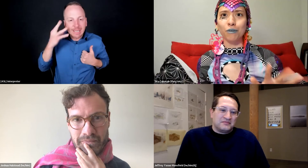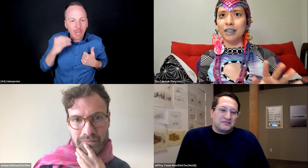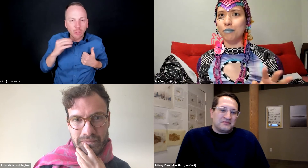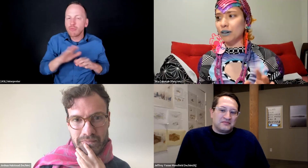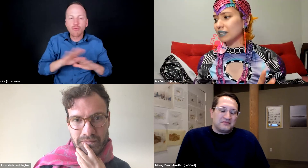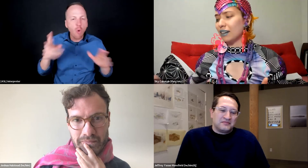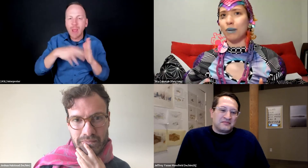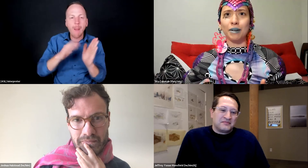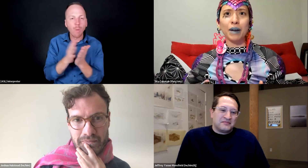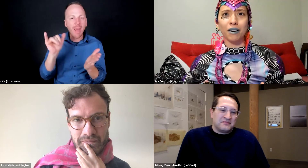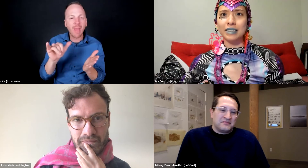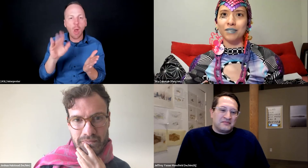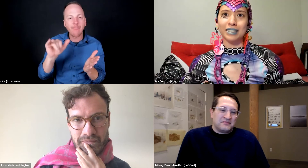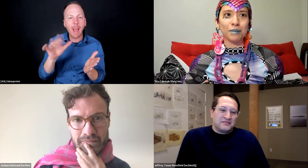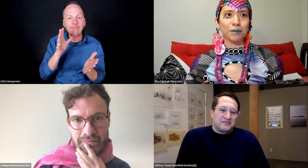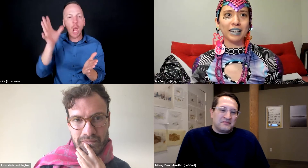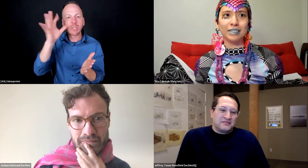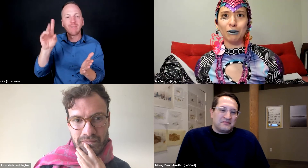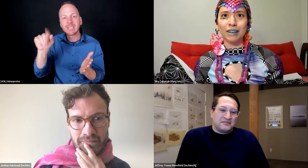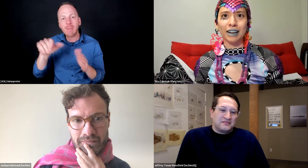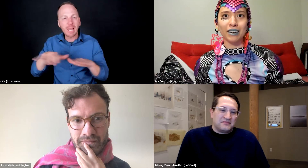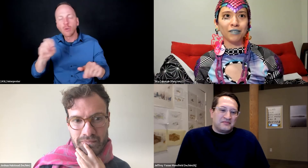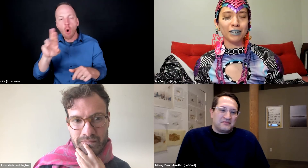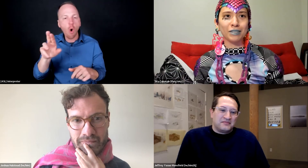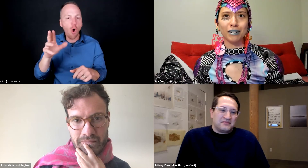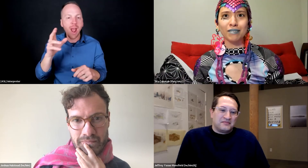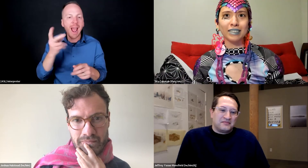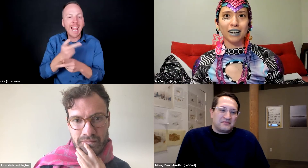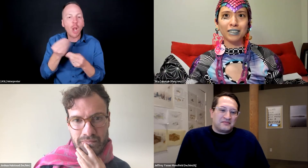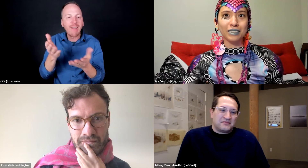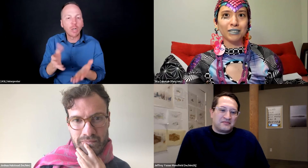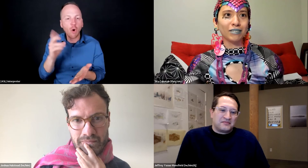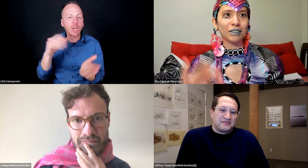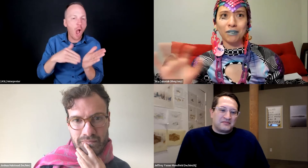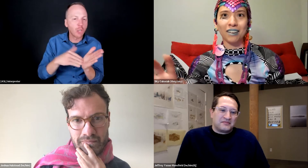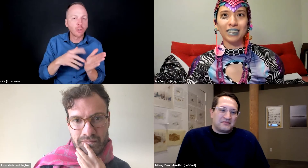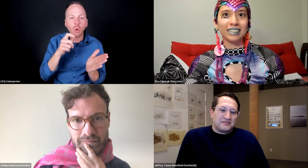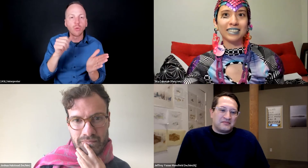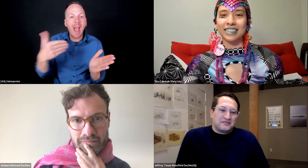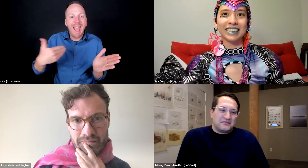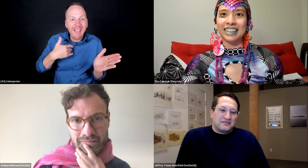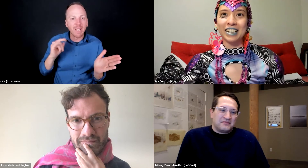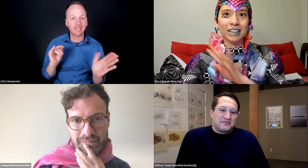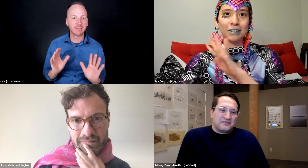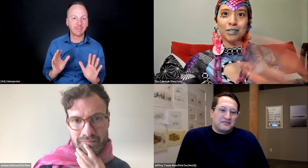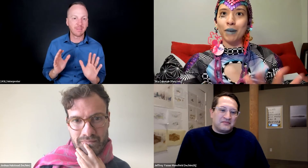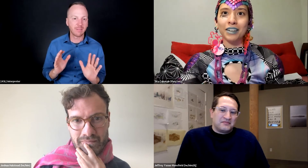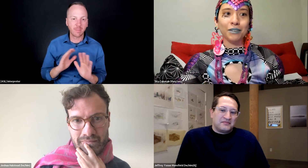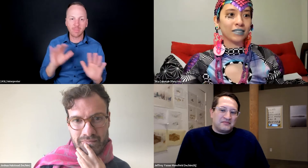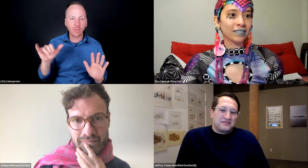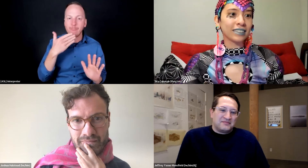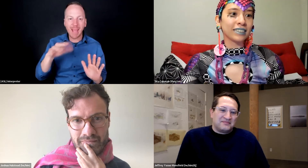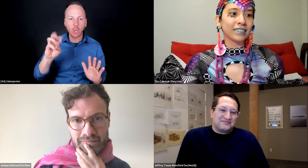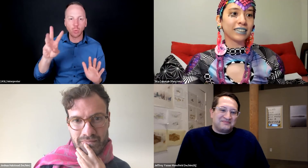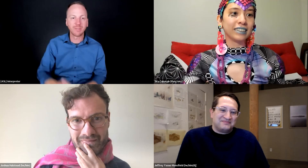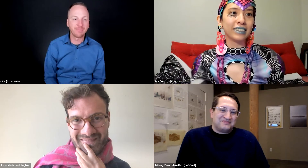Don't read the books that are by parents of disabled kids or caregivers or doctors who don't have it. Those are bad